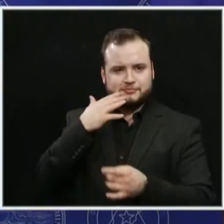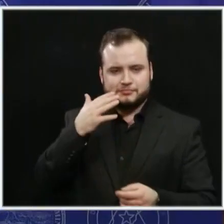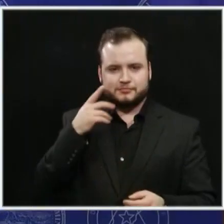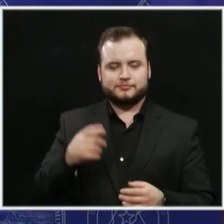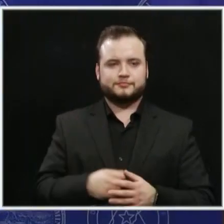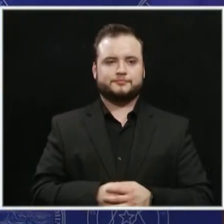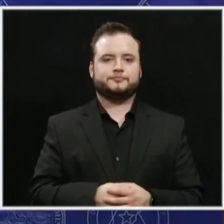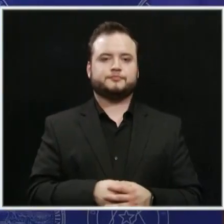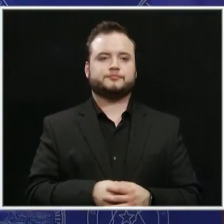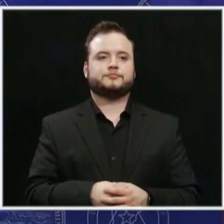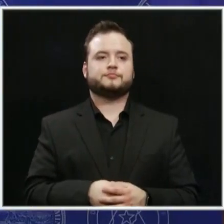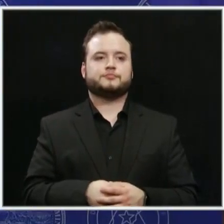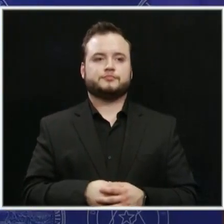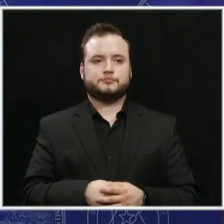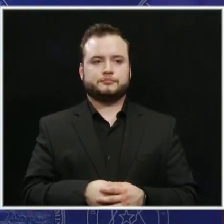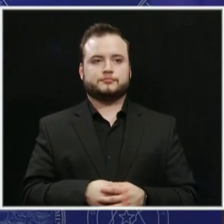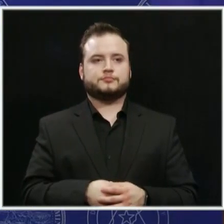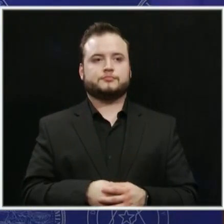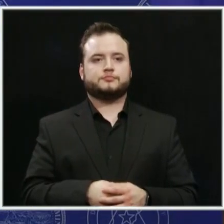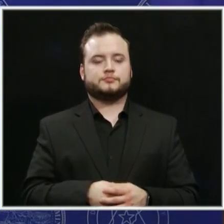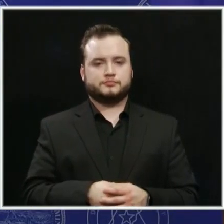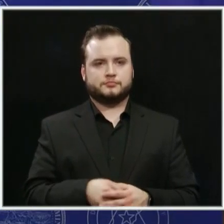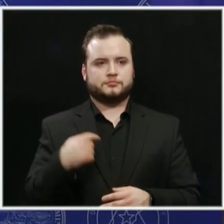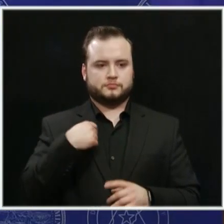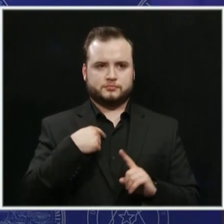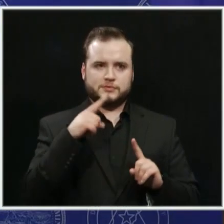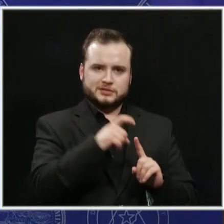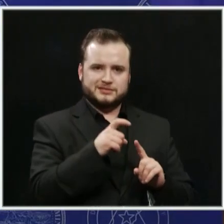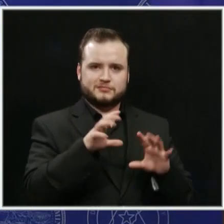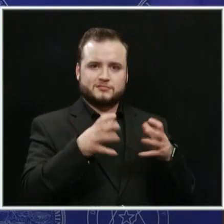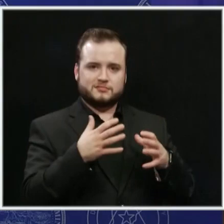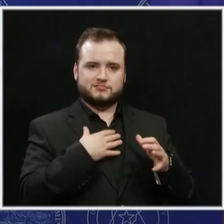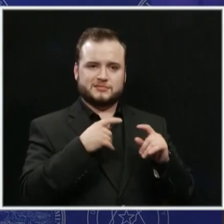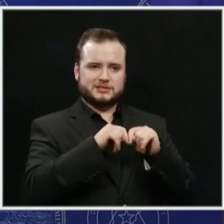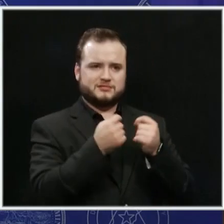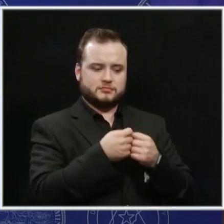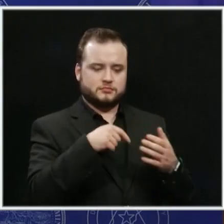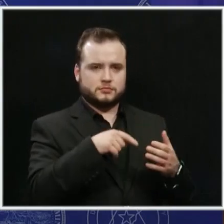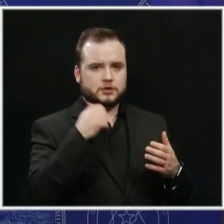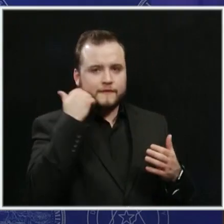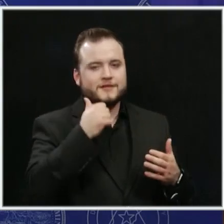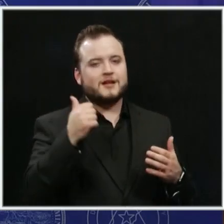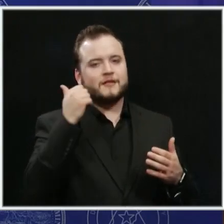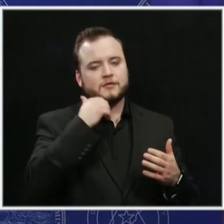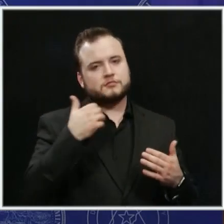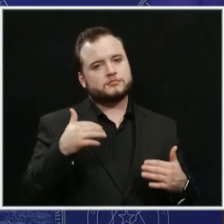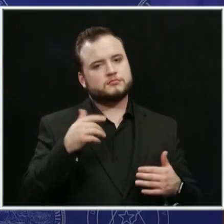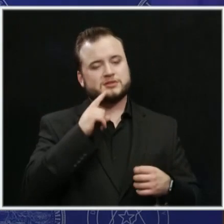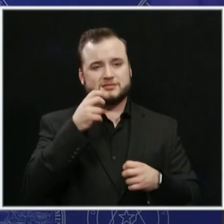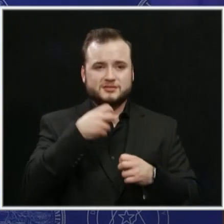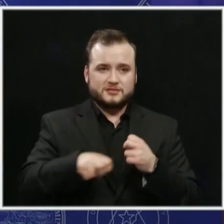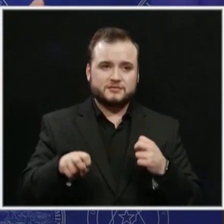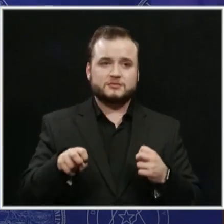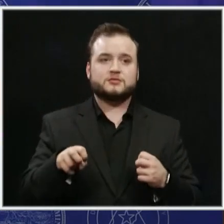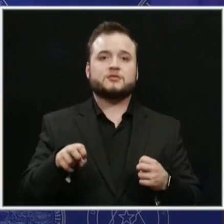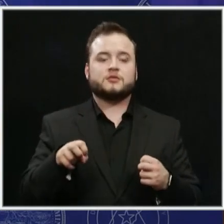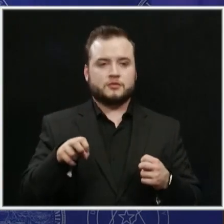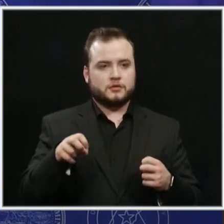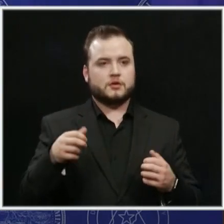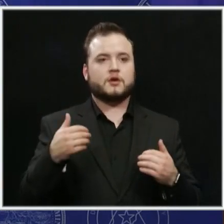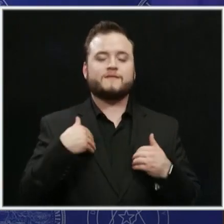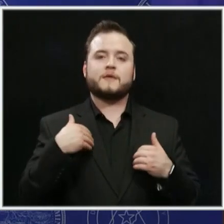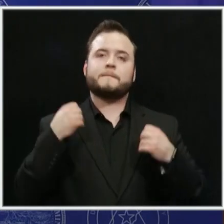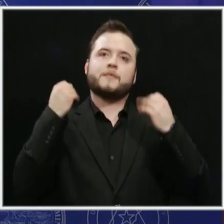kind of a real double-edged sword is that sense of pent-up wanting this to be over, watching how